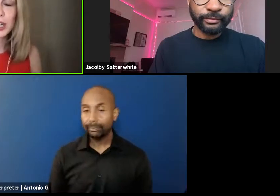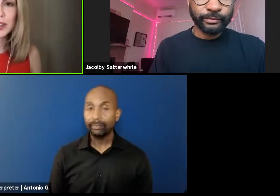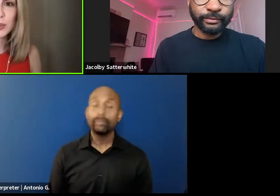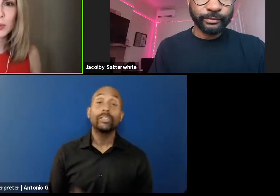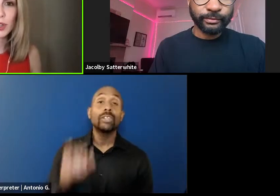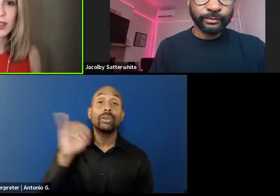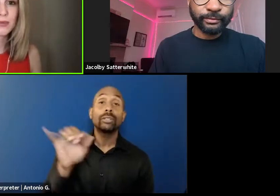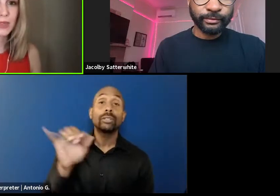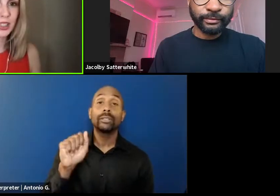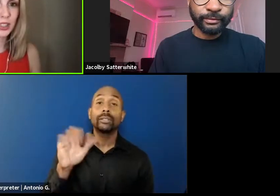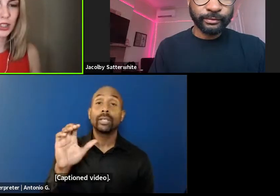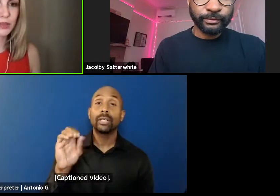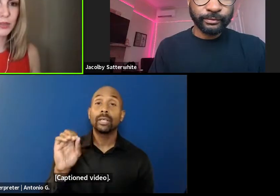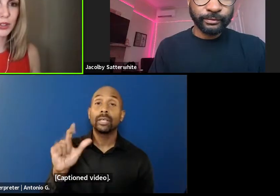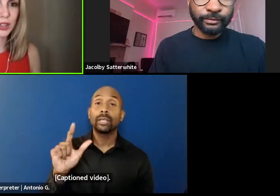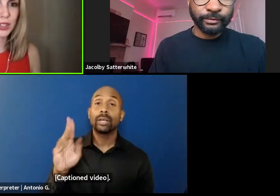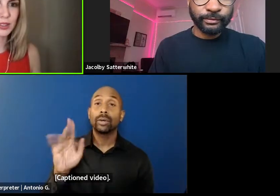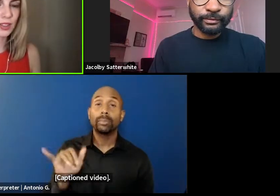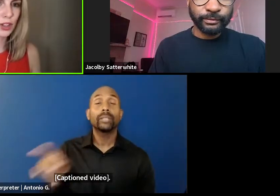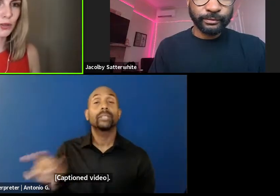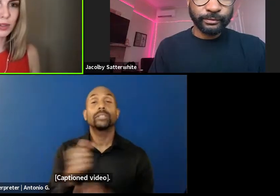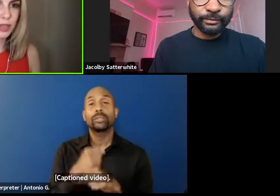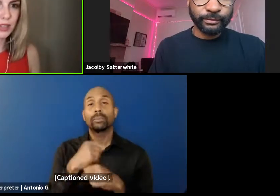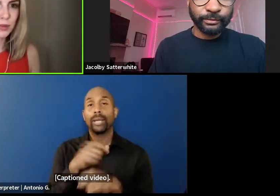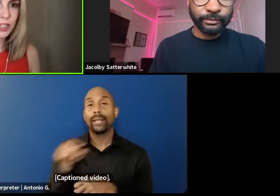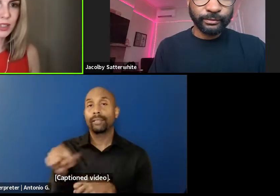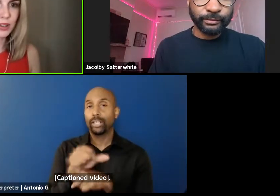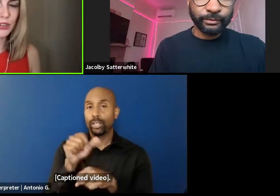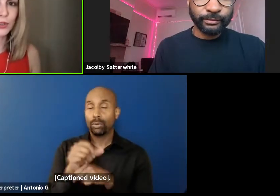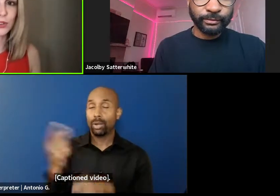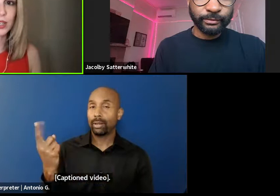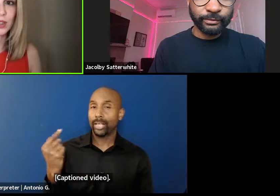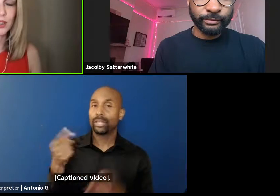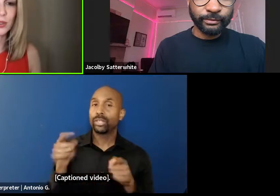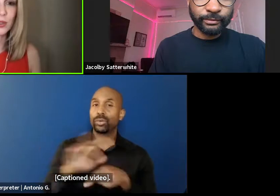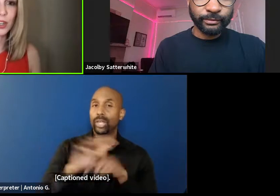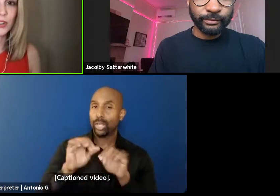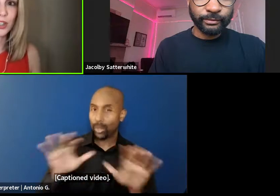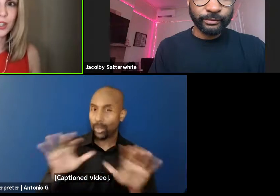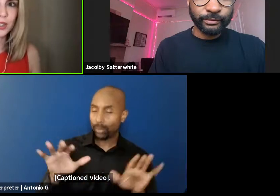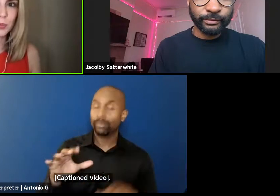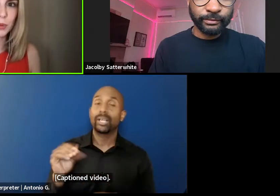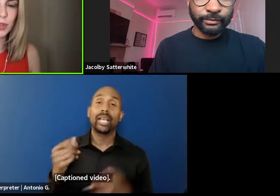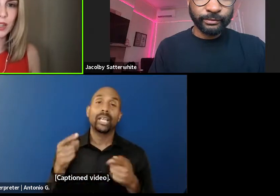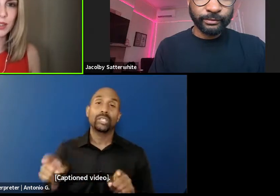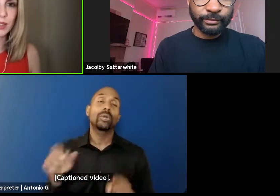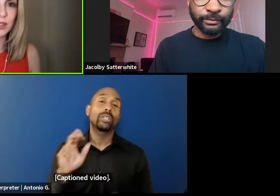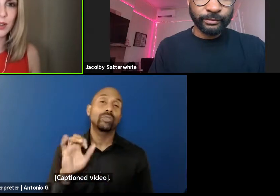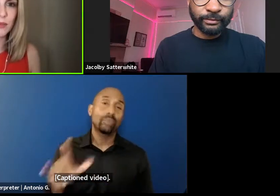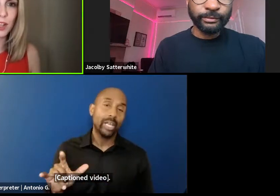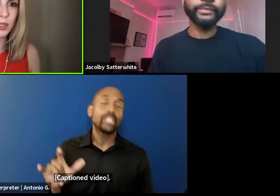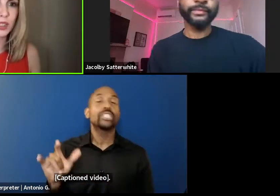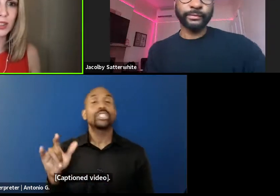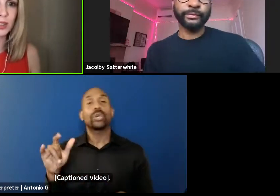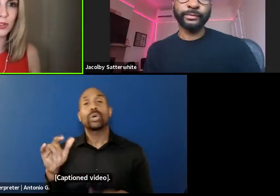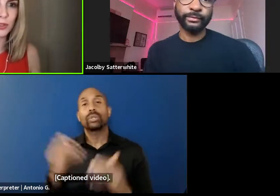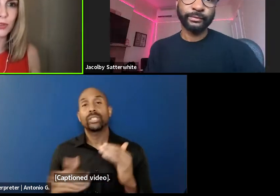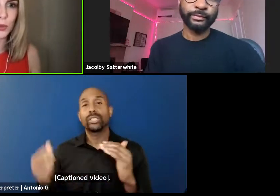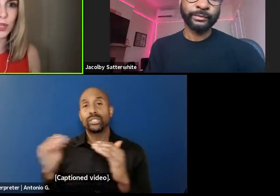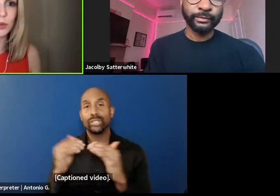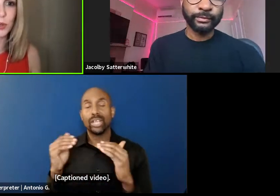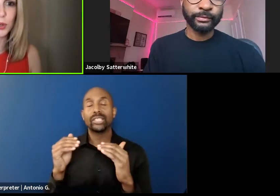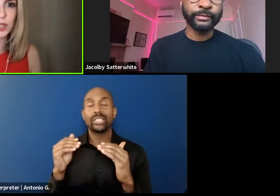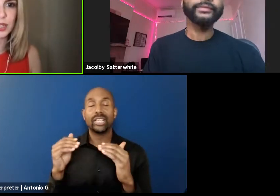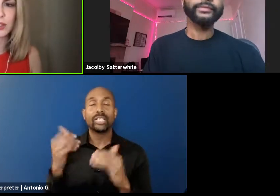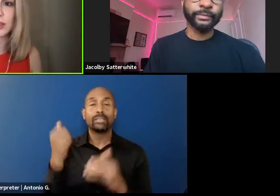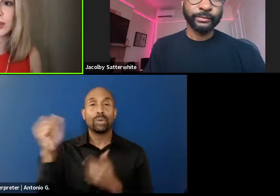Jacolby, you created this work last year during the COVID pandemic and also during the sort of racial justice protests following the killing of George